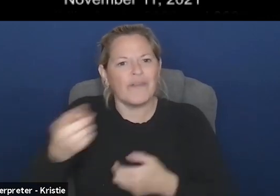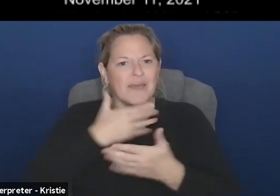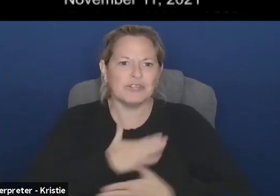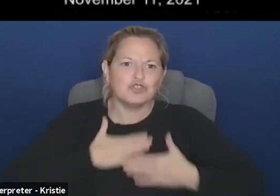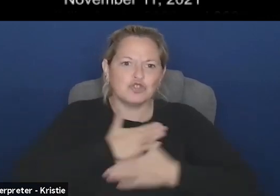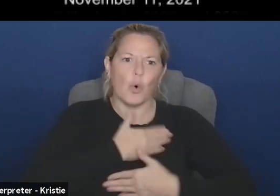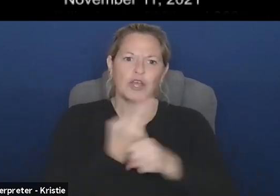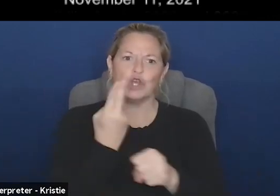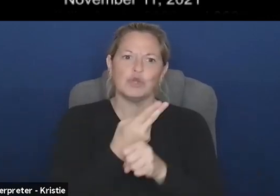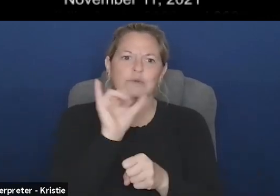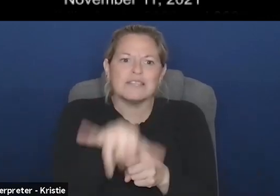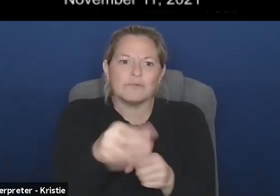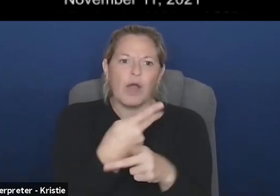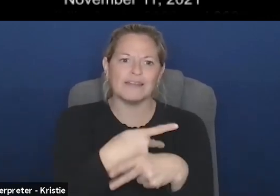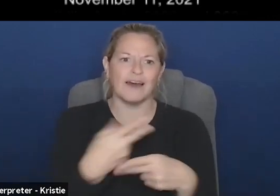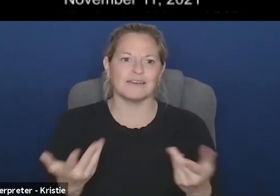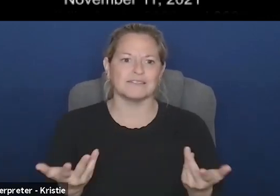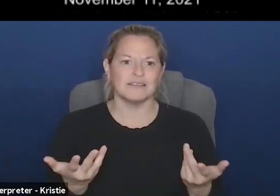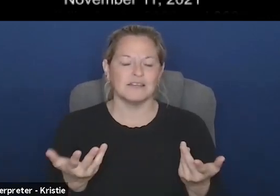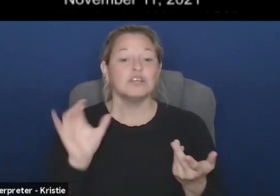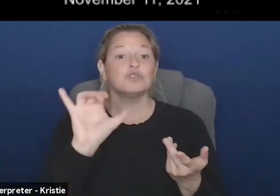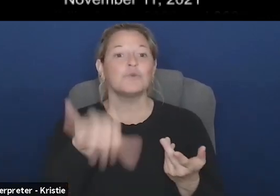So that's what I've been after